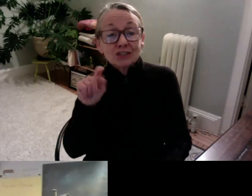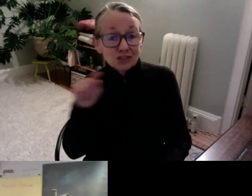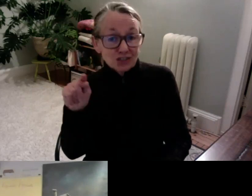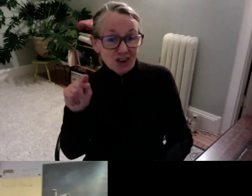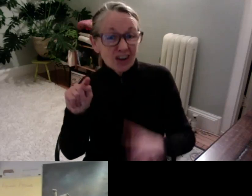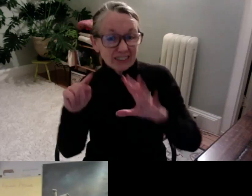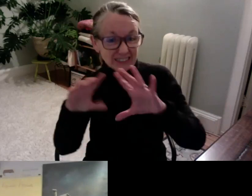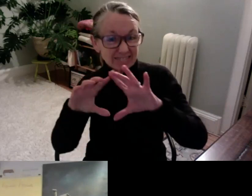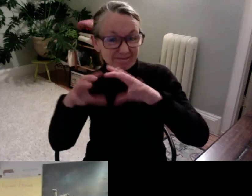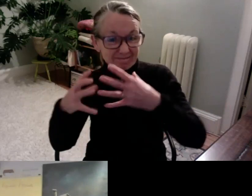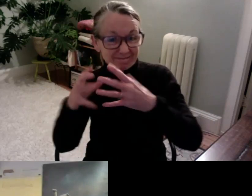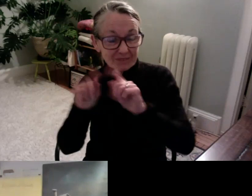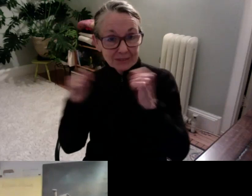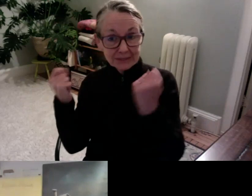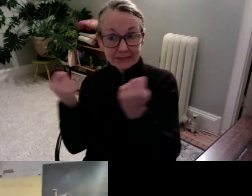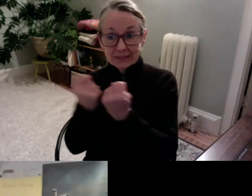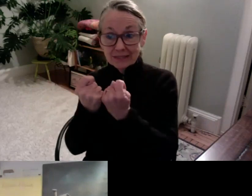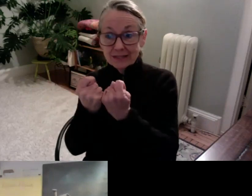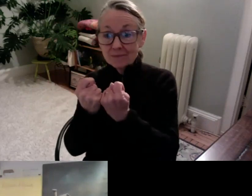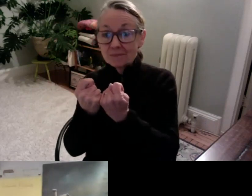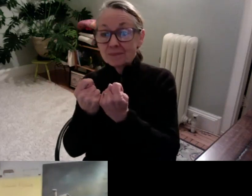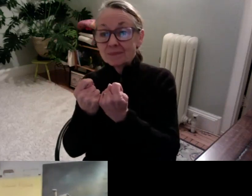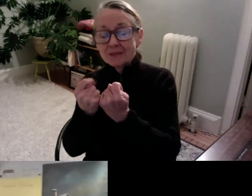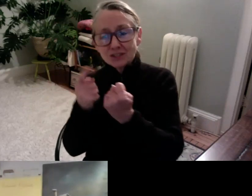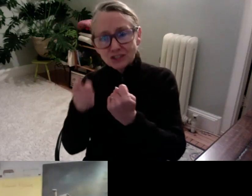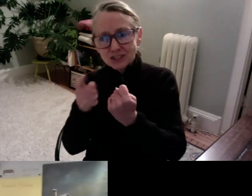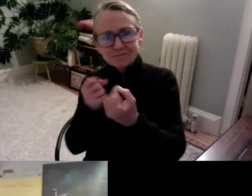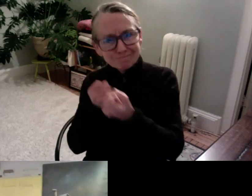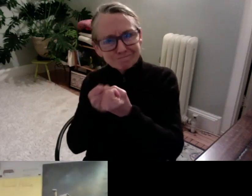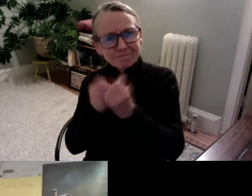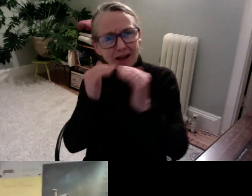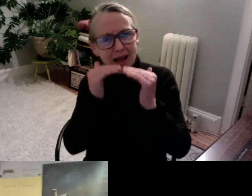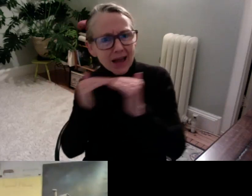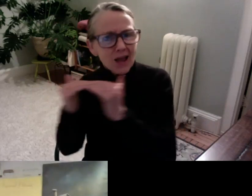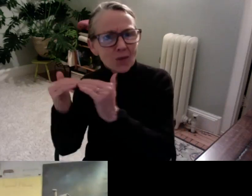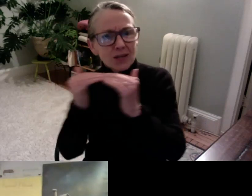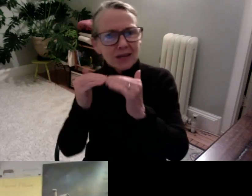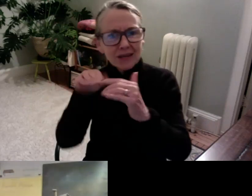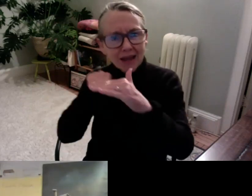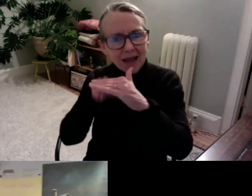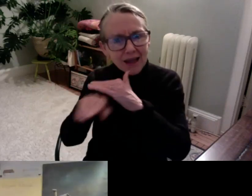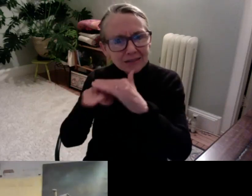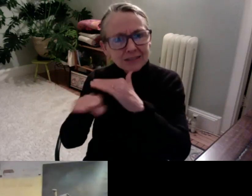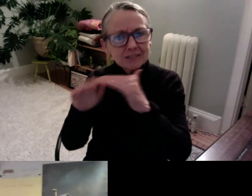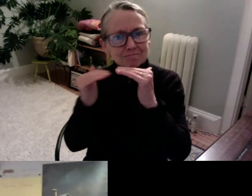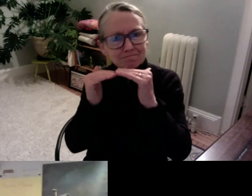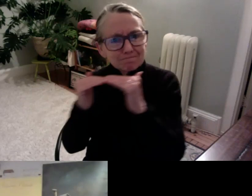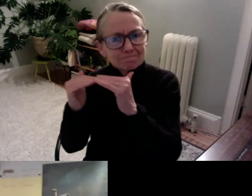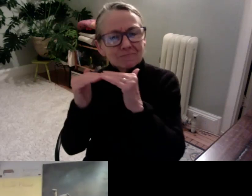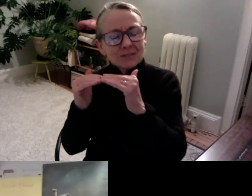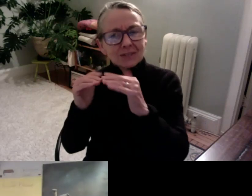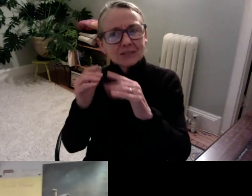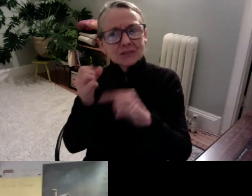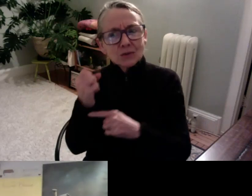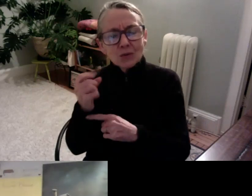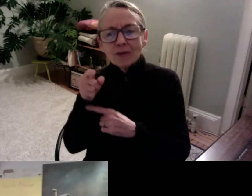Health is a lot of into equity and making sure that everyone have equal access. So this is quick.